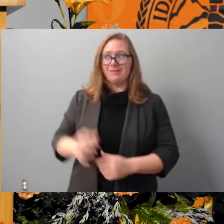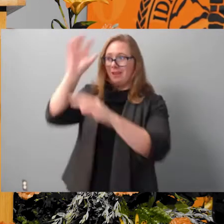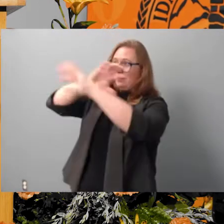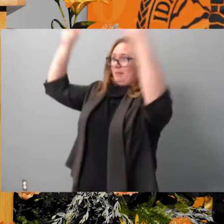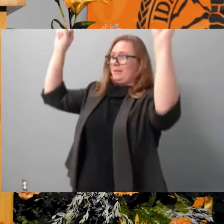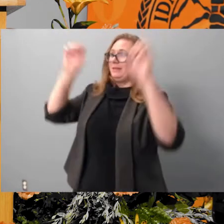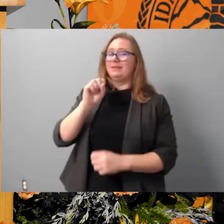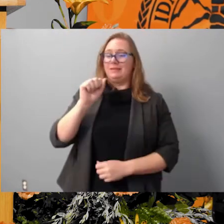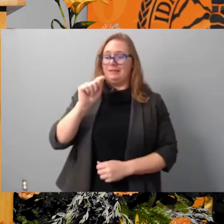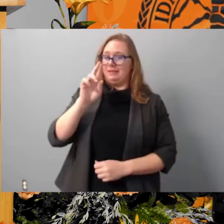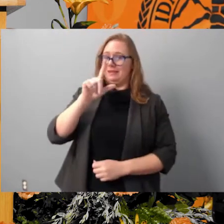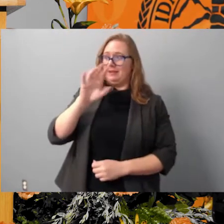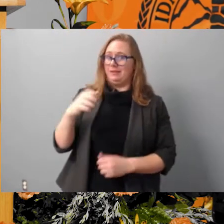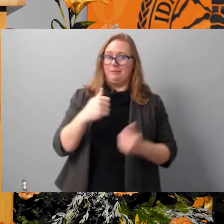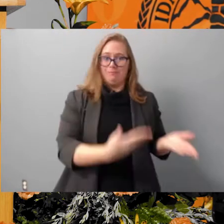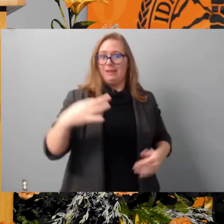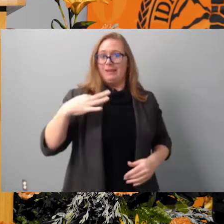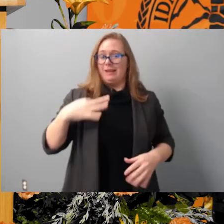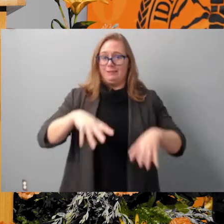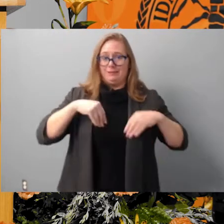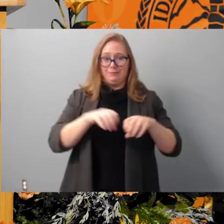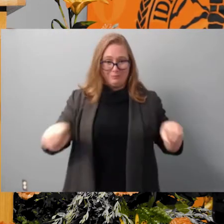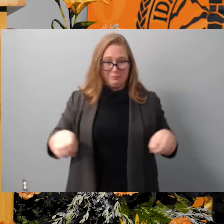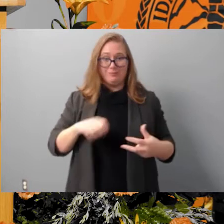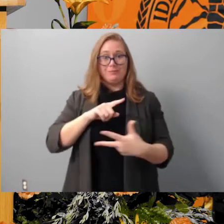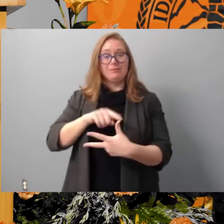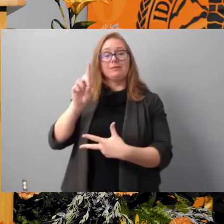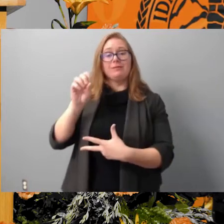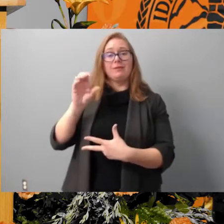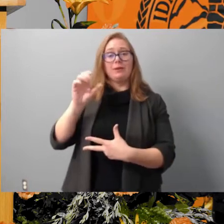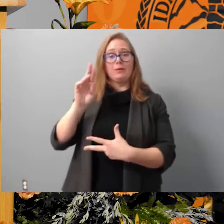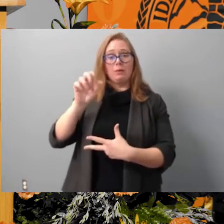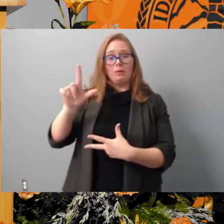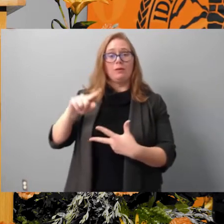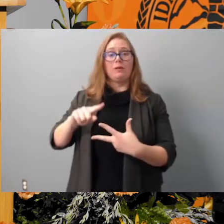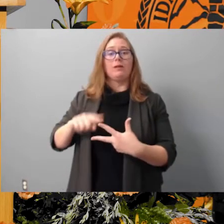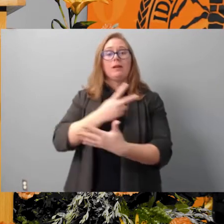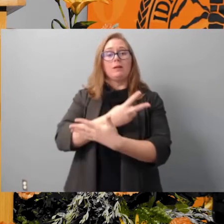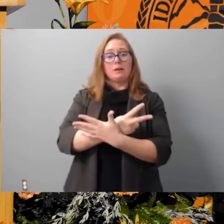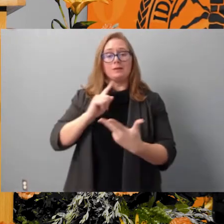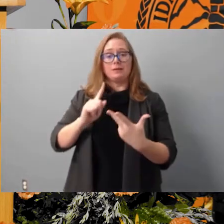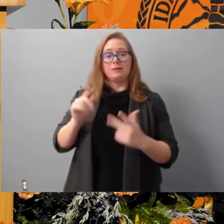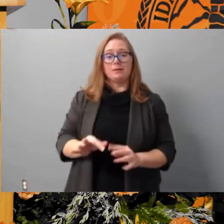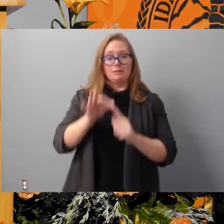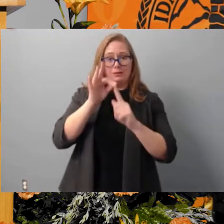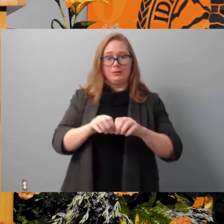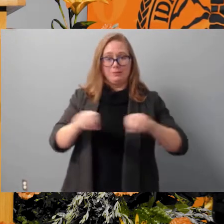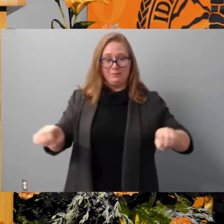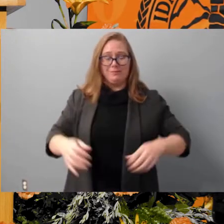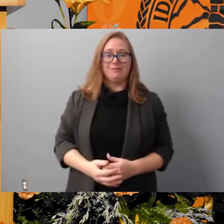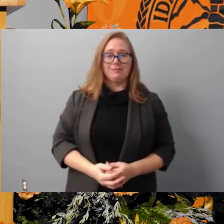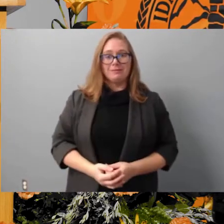President Satterley, I am pleased to present to you the candidates for doctoral degrees, graduate certificates,